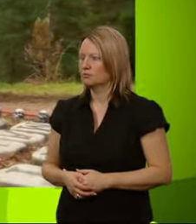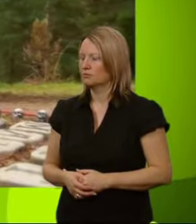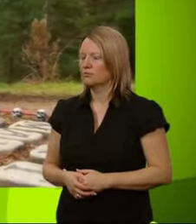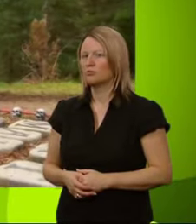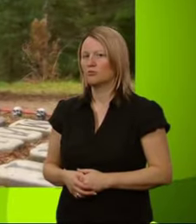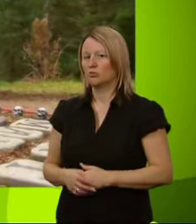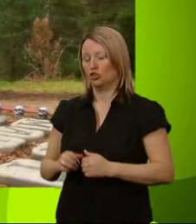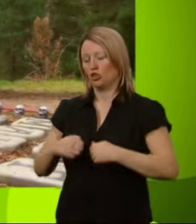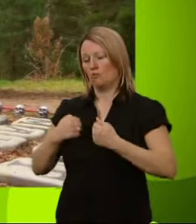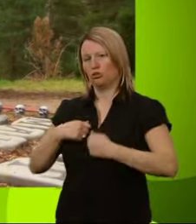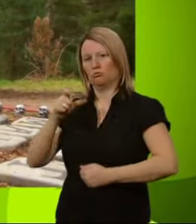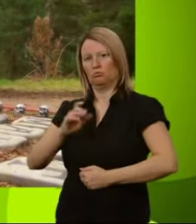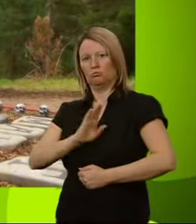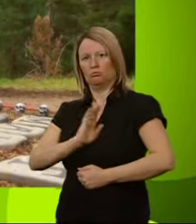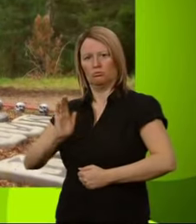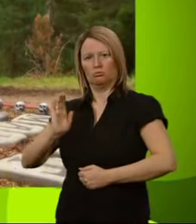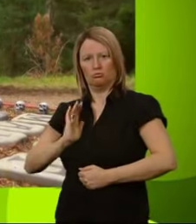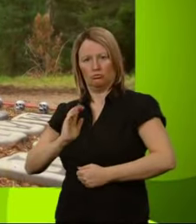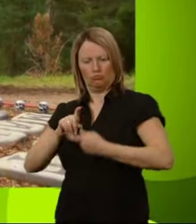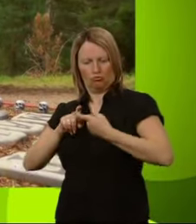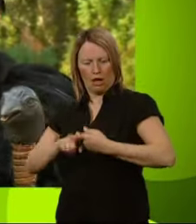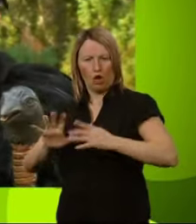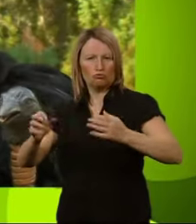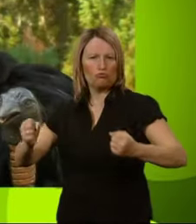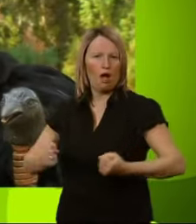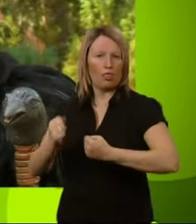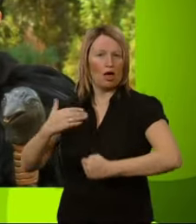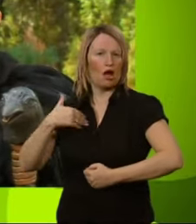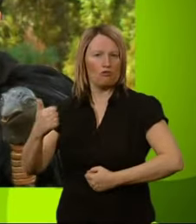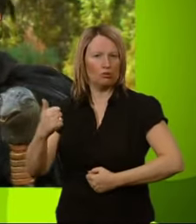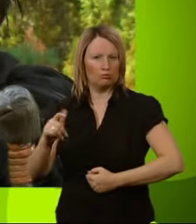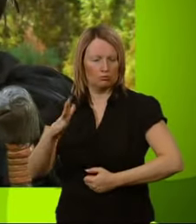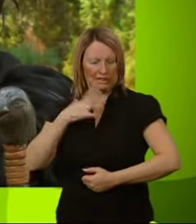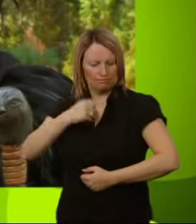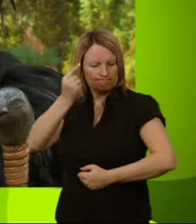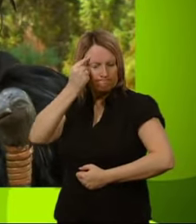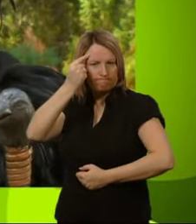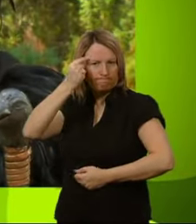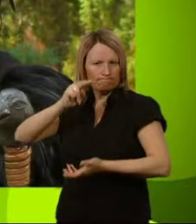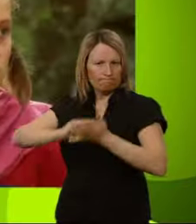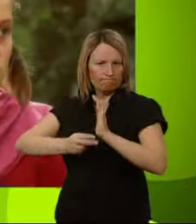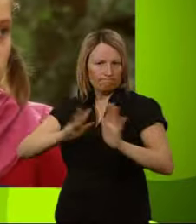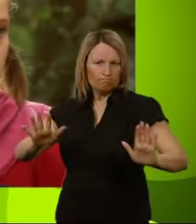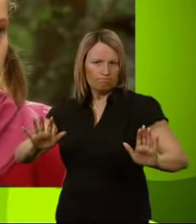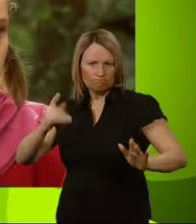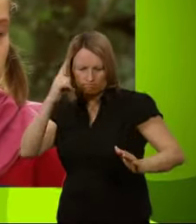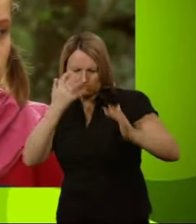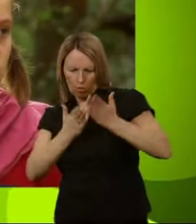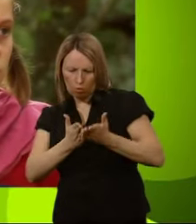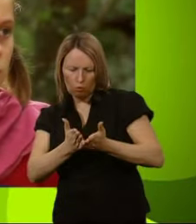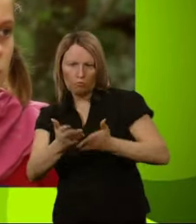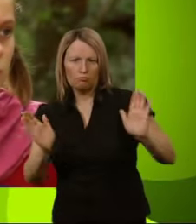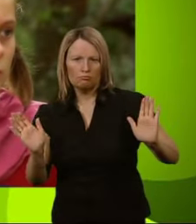Champion warrior relies not just on strength and courage, for they know their mind can be as powerful as muscle in times of